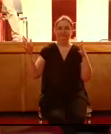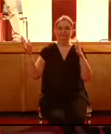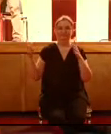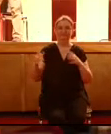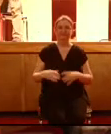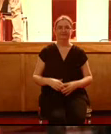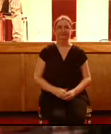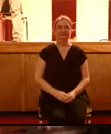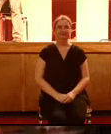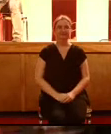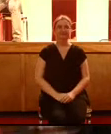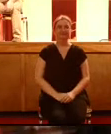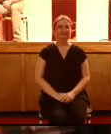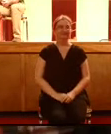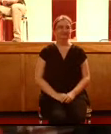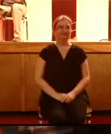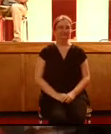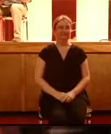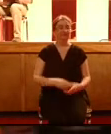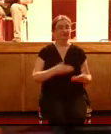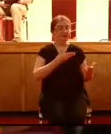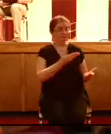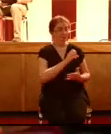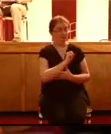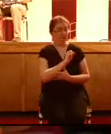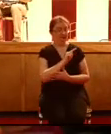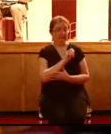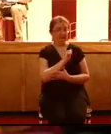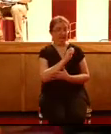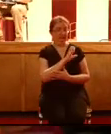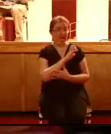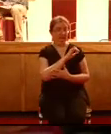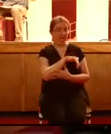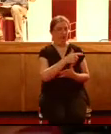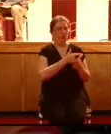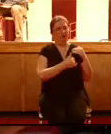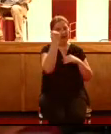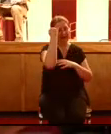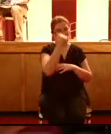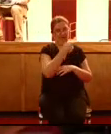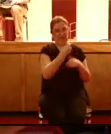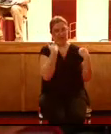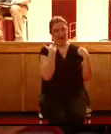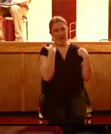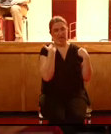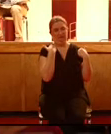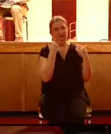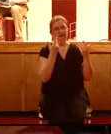If you have